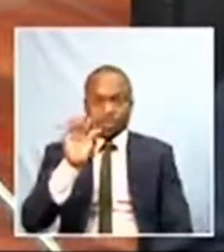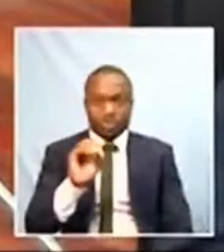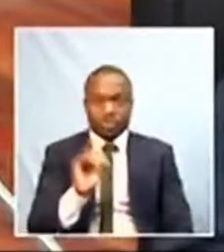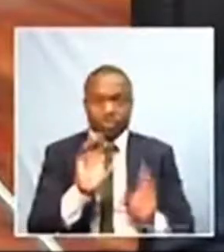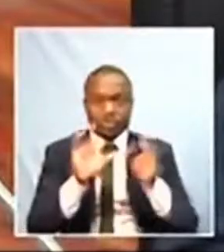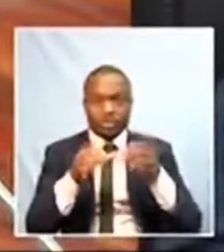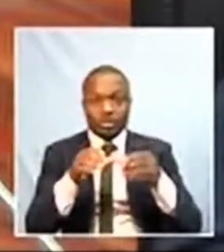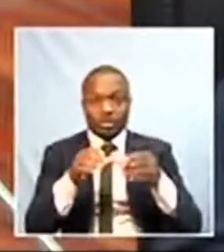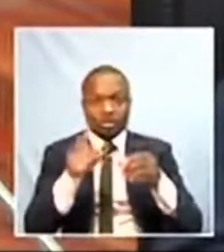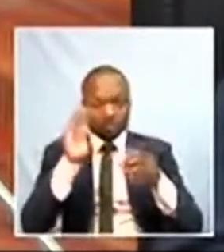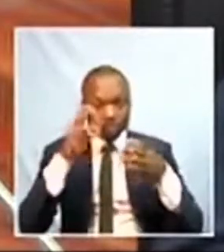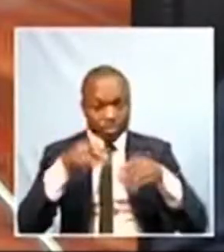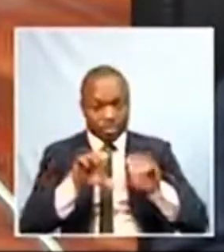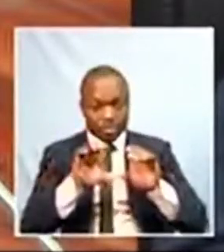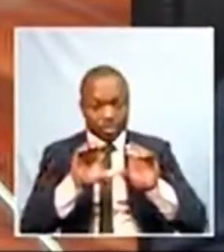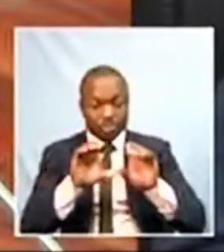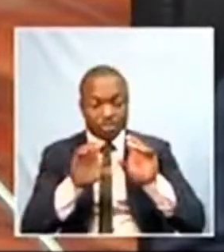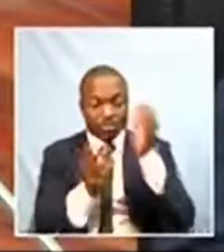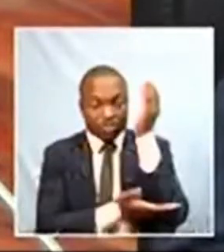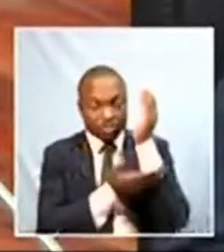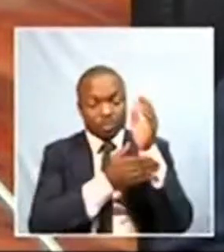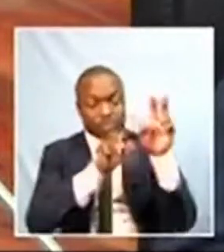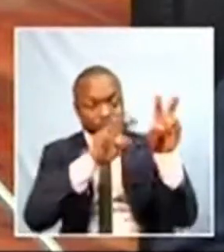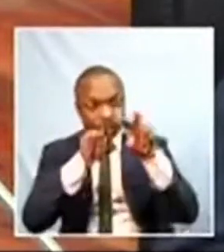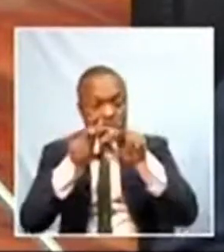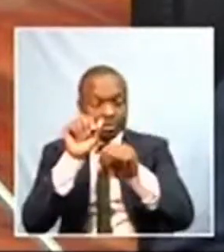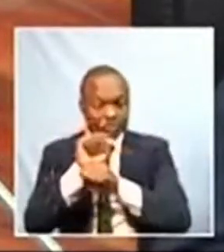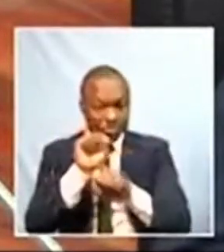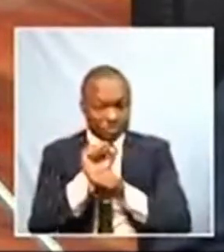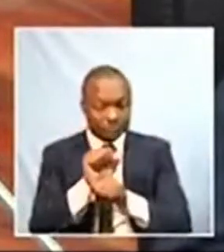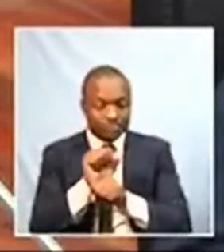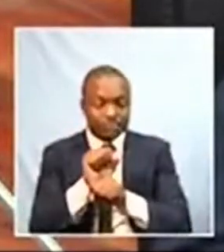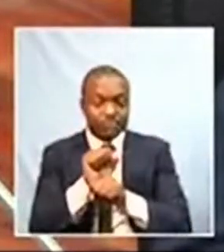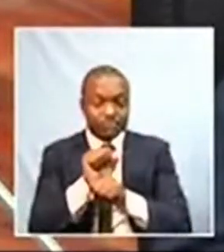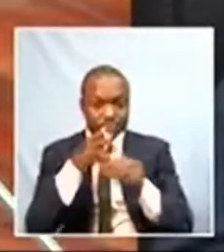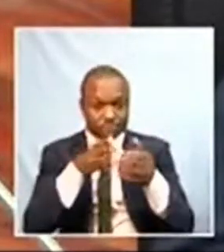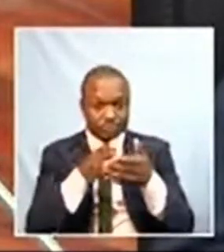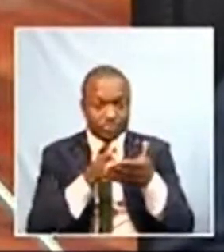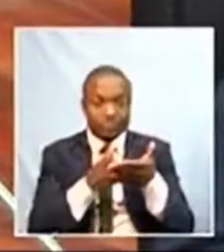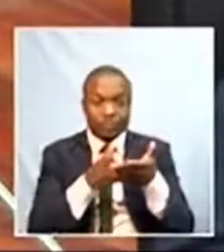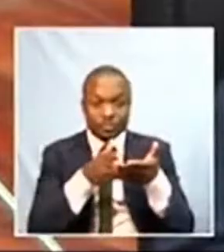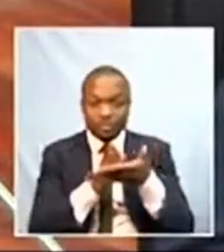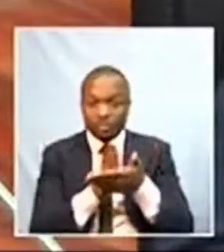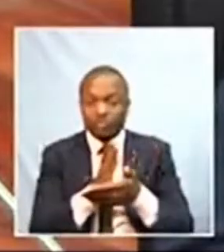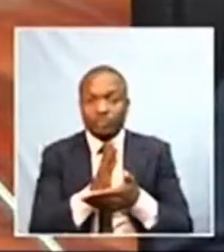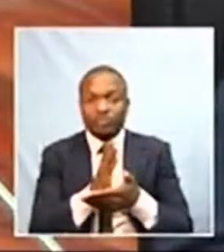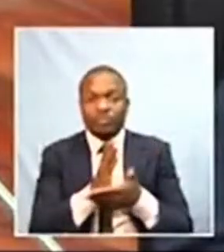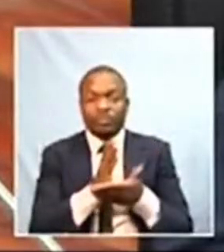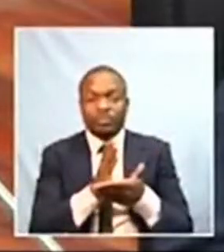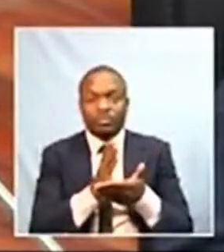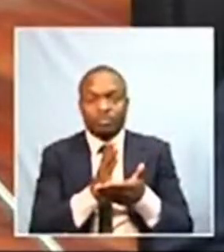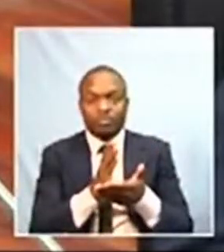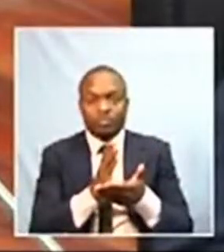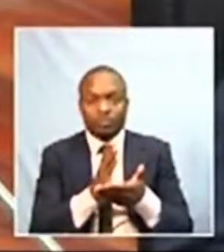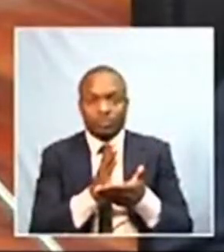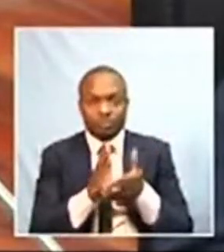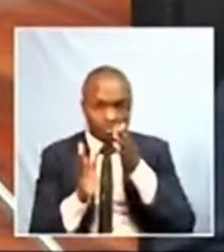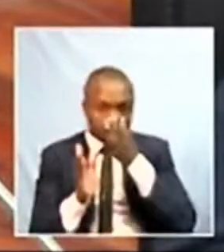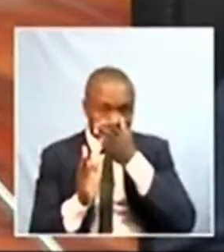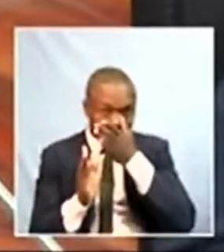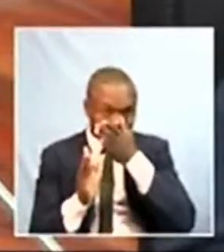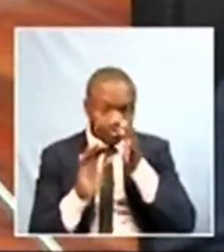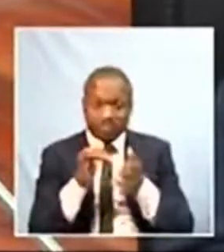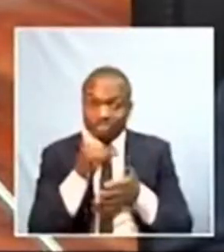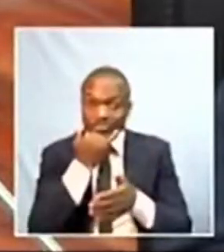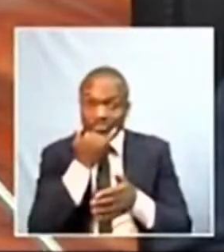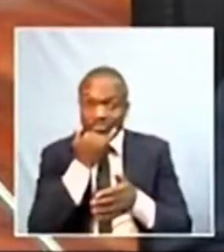to intensify monitoring exercise to correct errors timely and to encourage the loan beneficiaries to